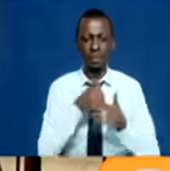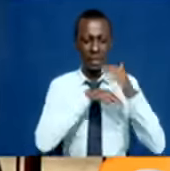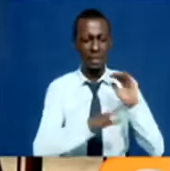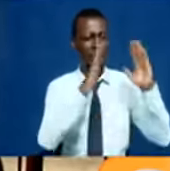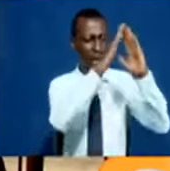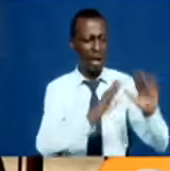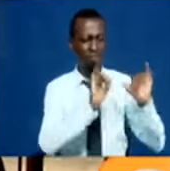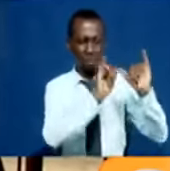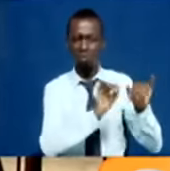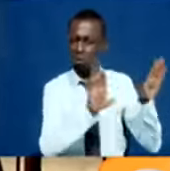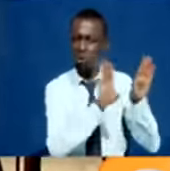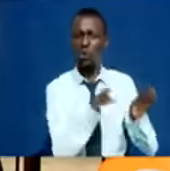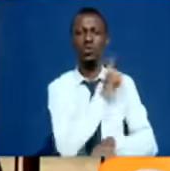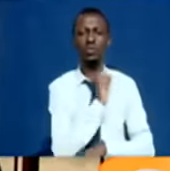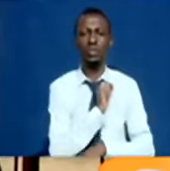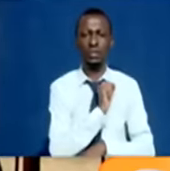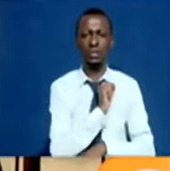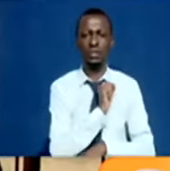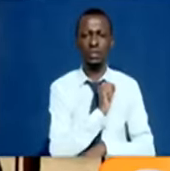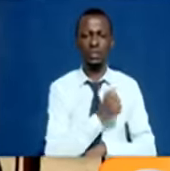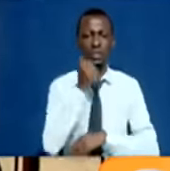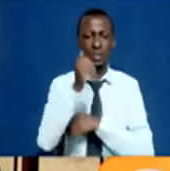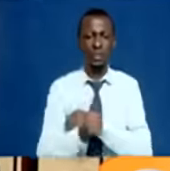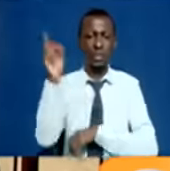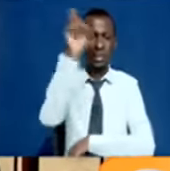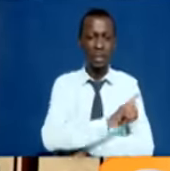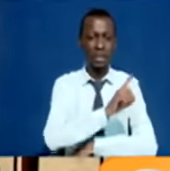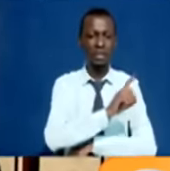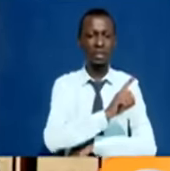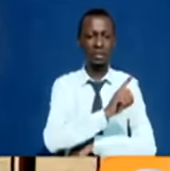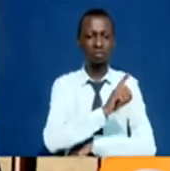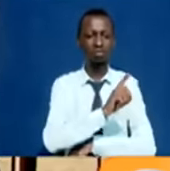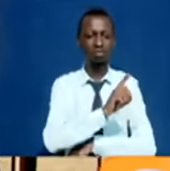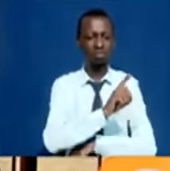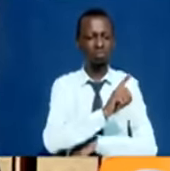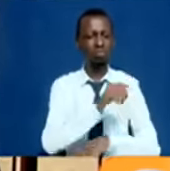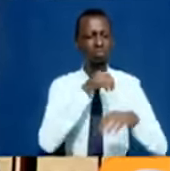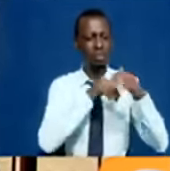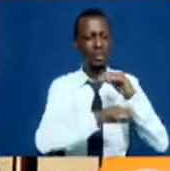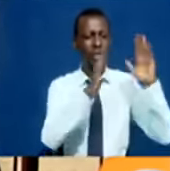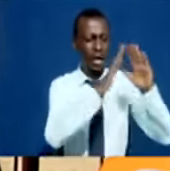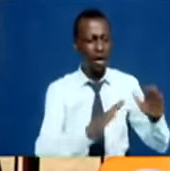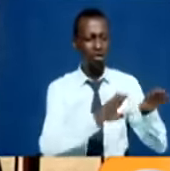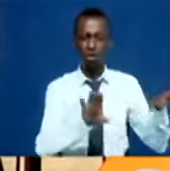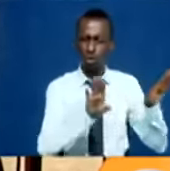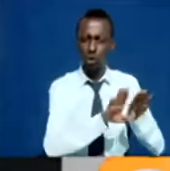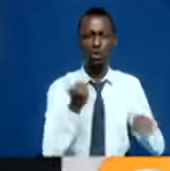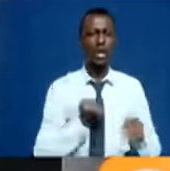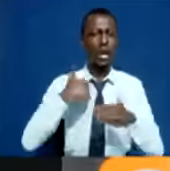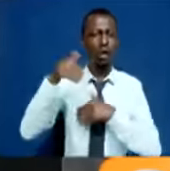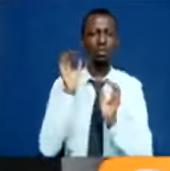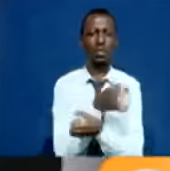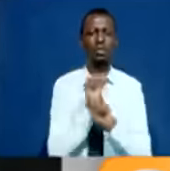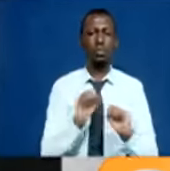day. Alikuja usiku akamfungia the next day mchana yote. Ikawa hataki huyu msichana atoke.